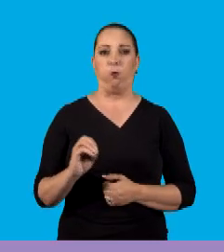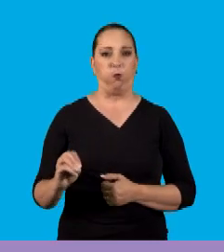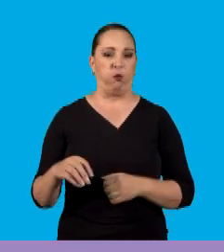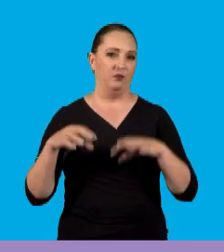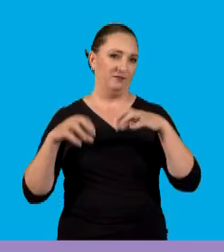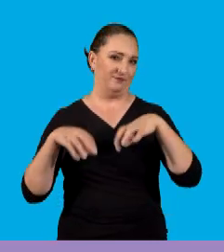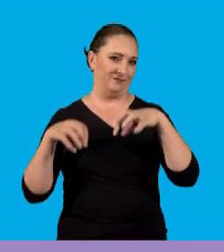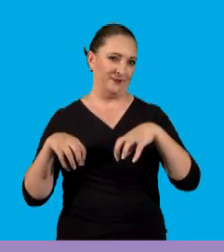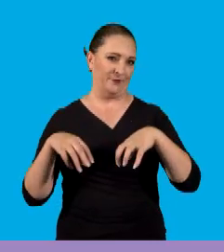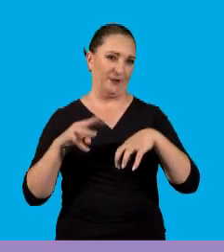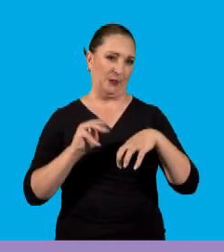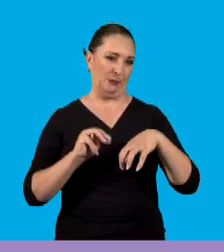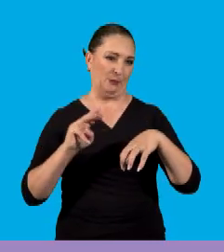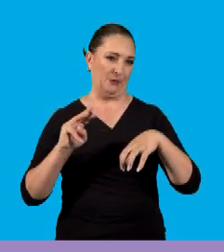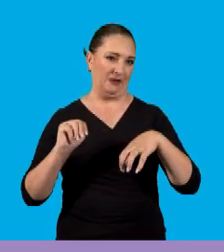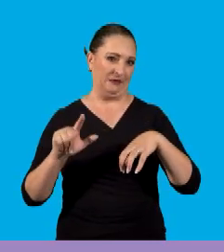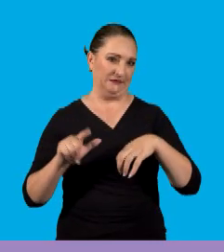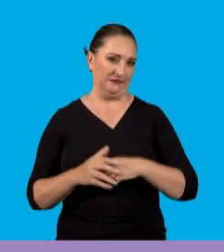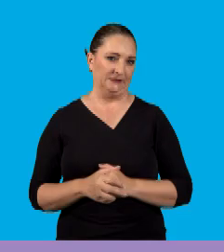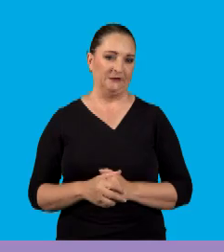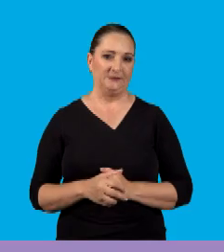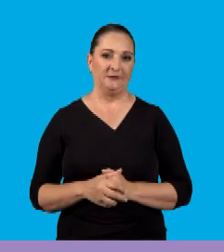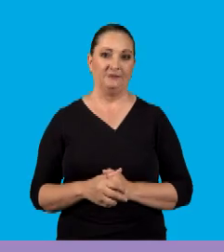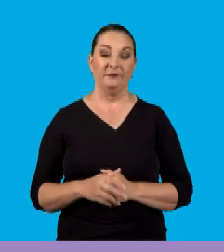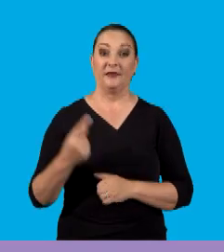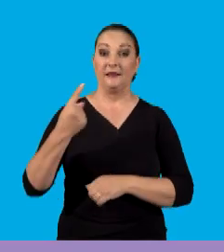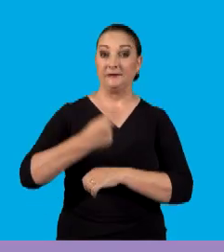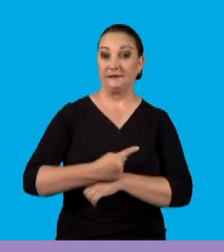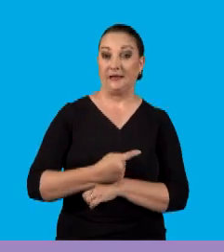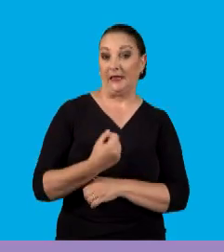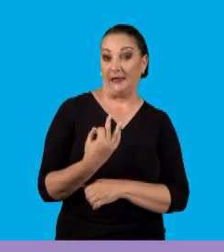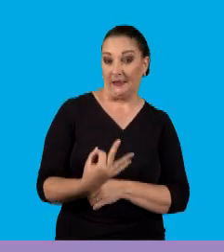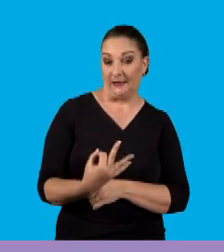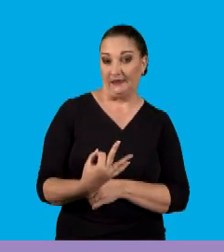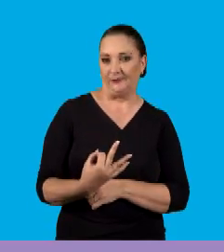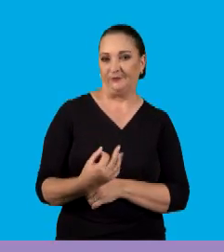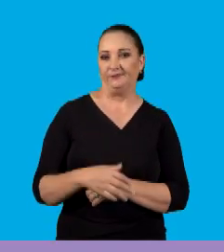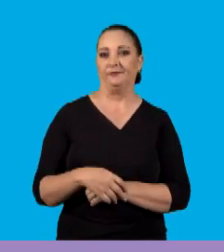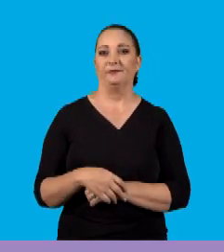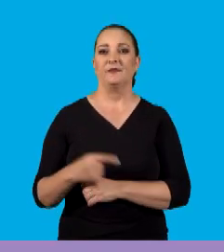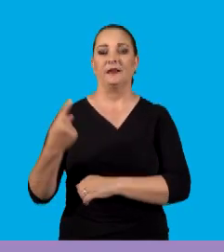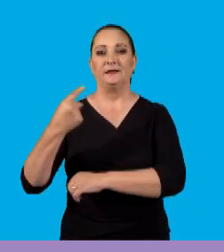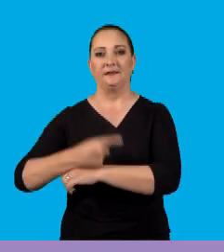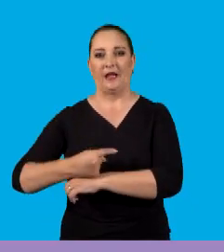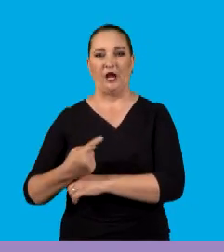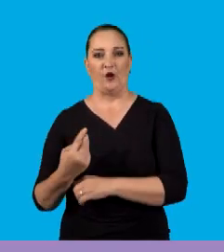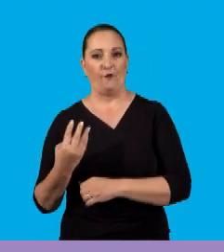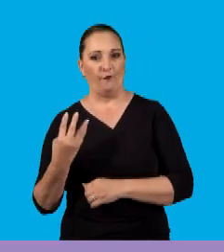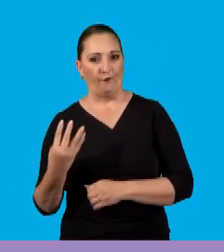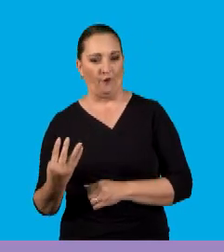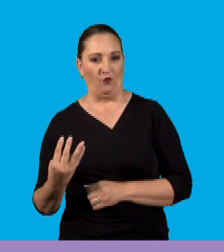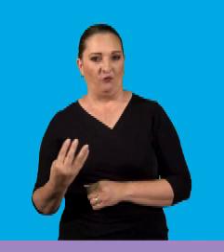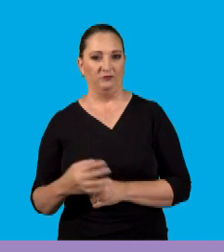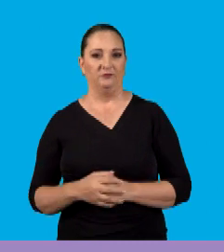0 milliliters of rainfall, and that would be day number 3 and day